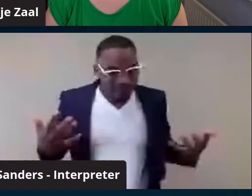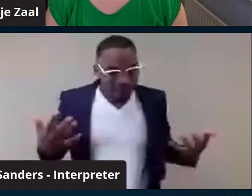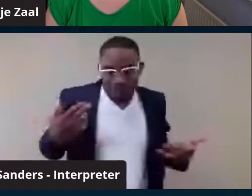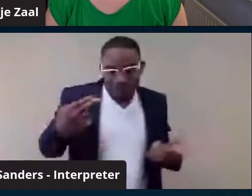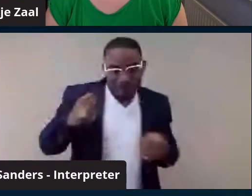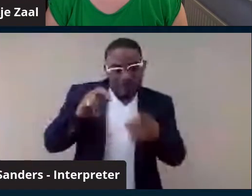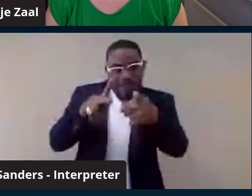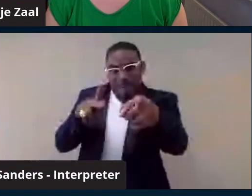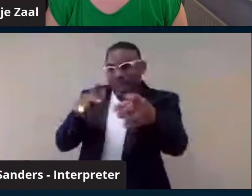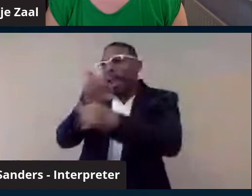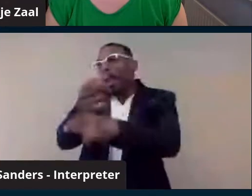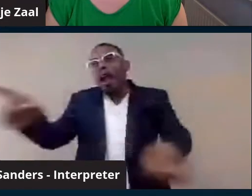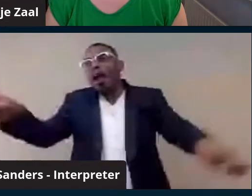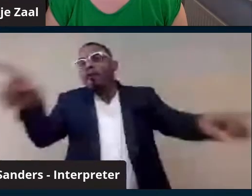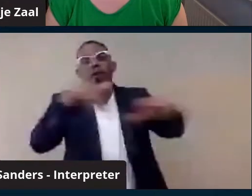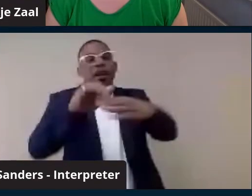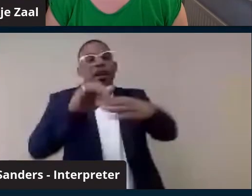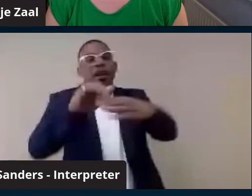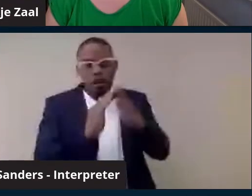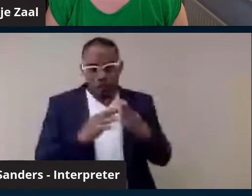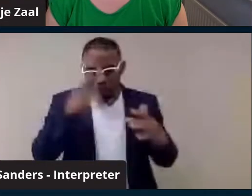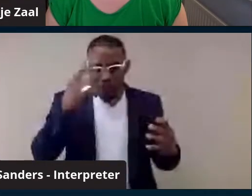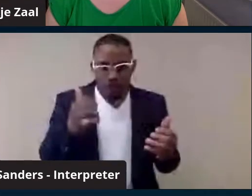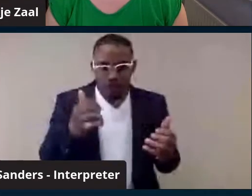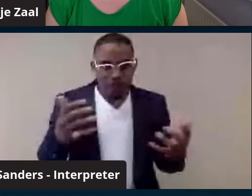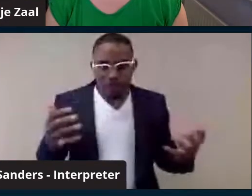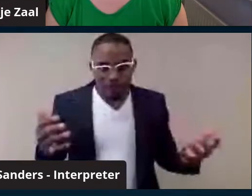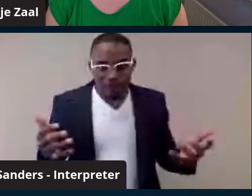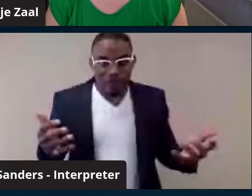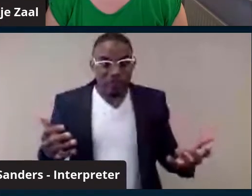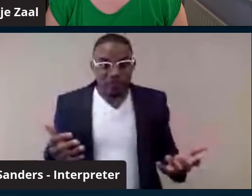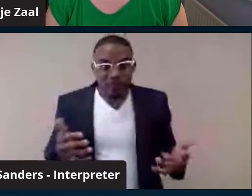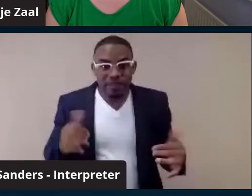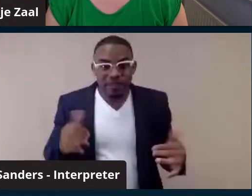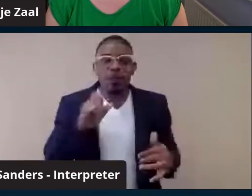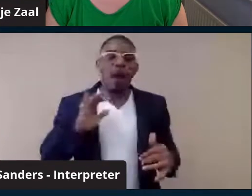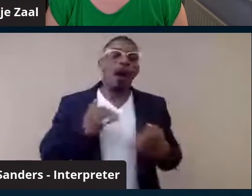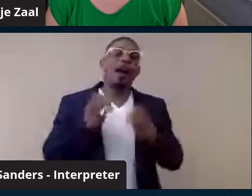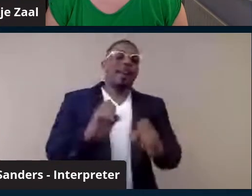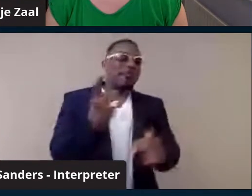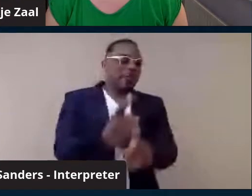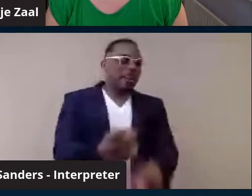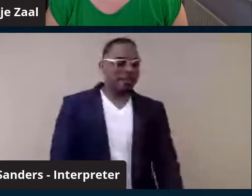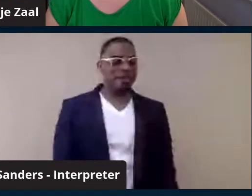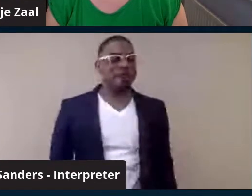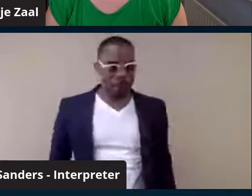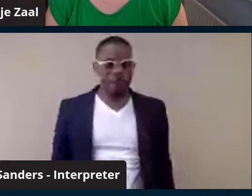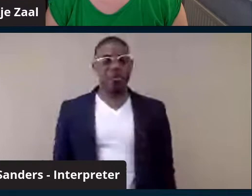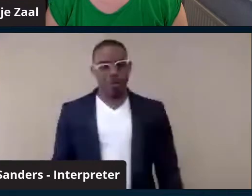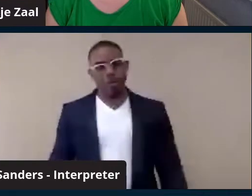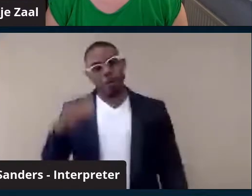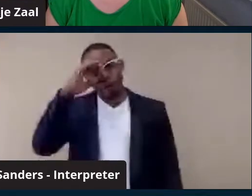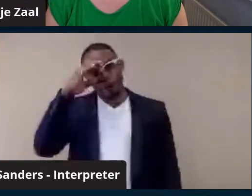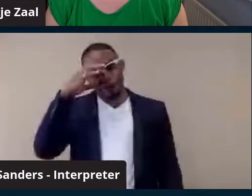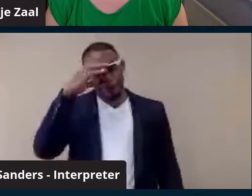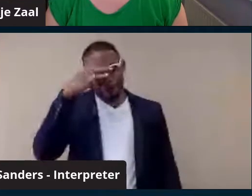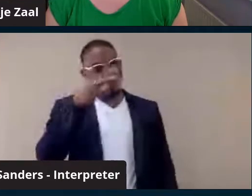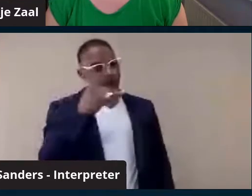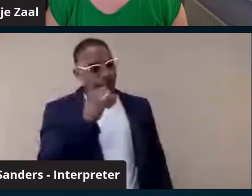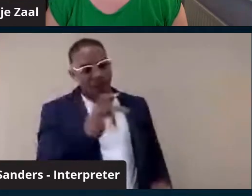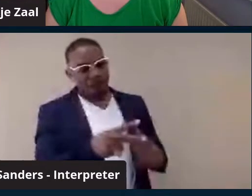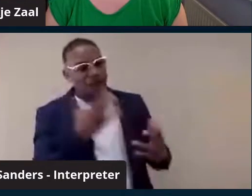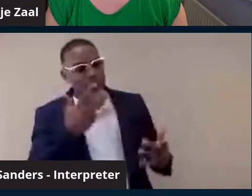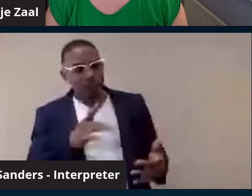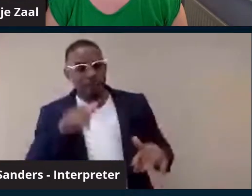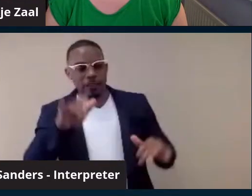and everyone within the community, because this was our effort, right? Yeah, it is very good, and it's a